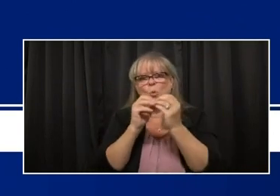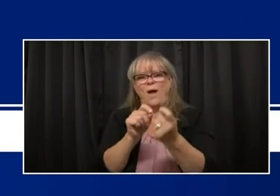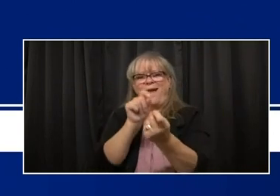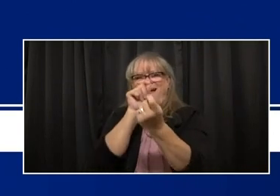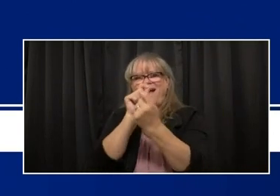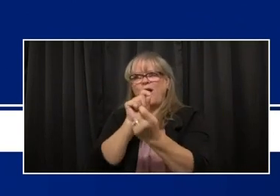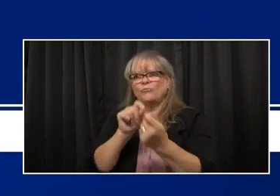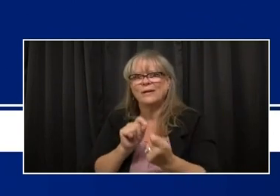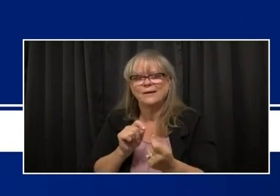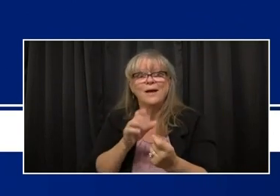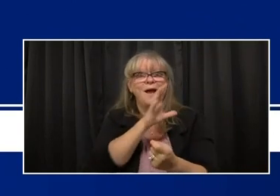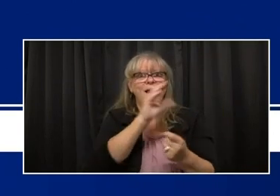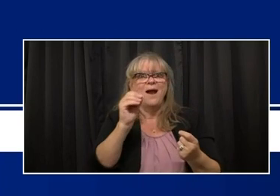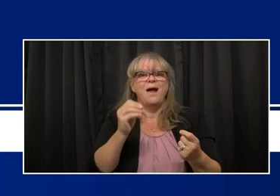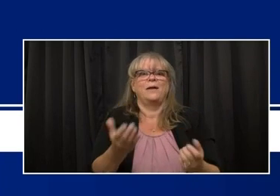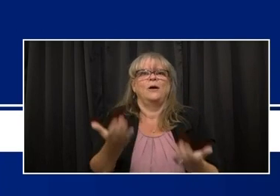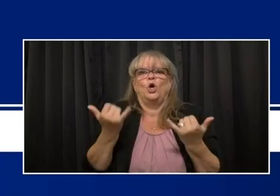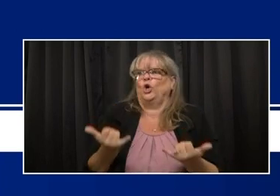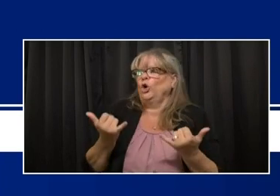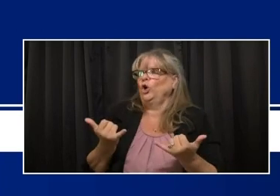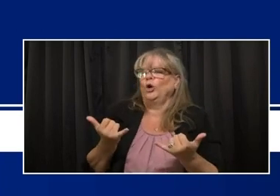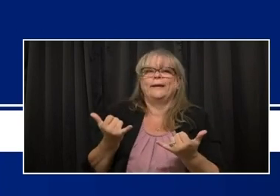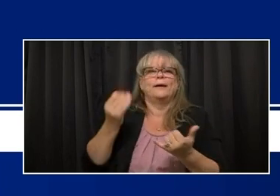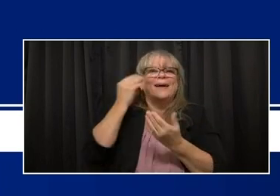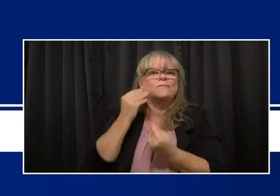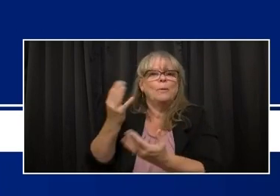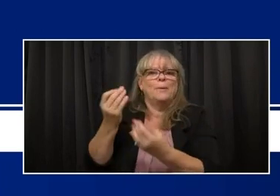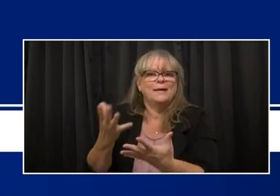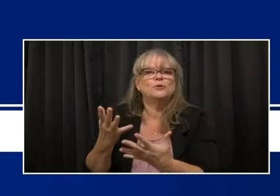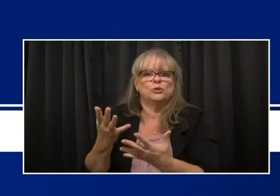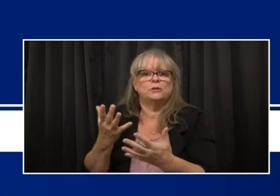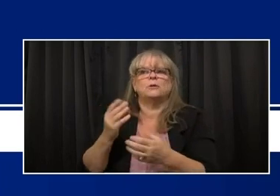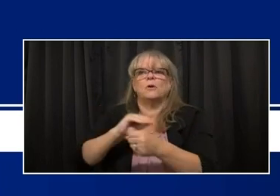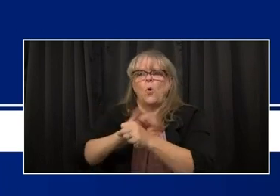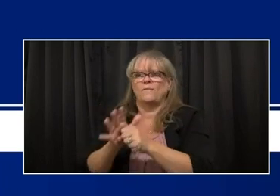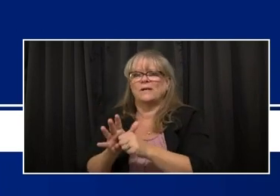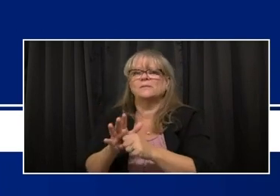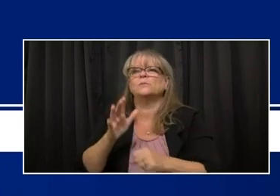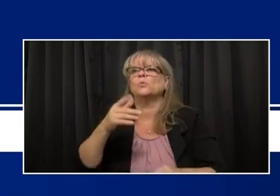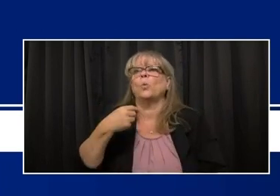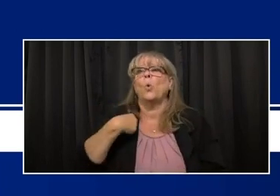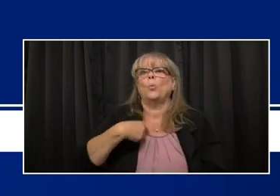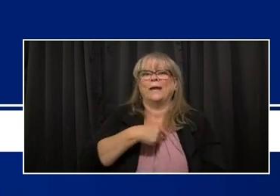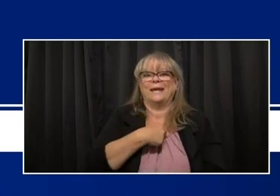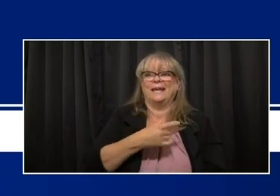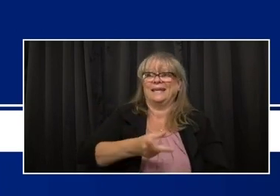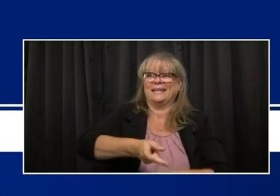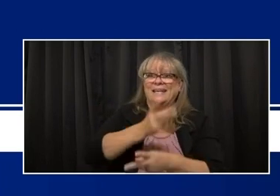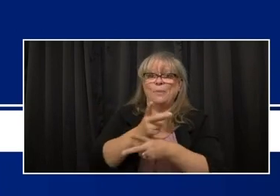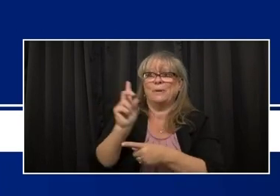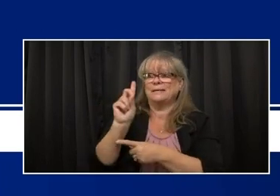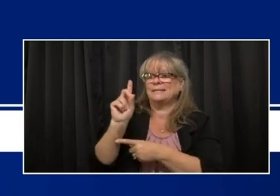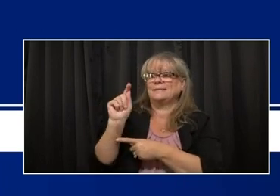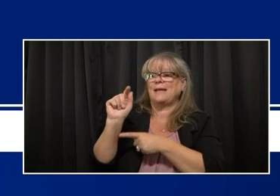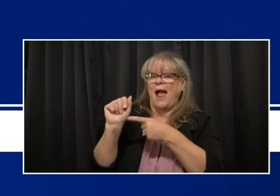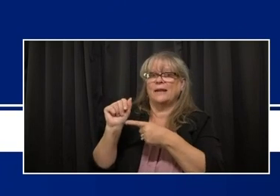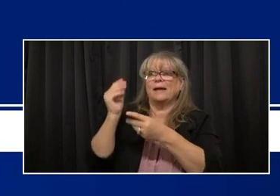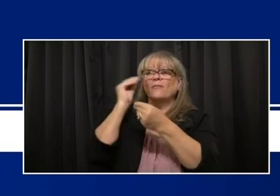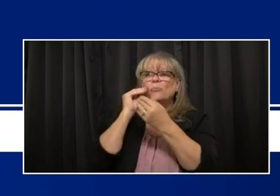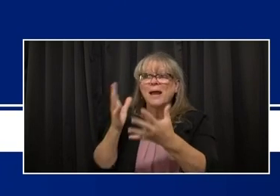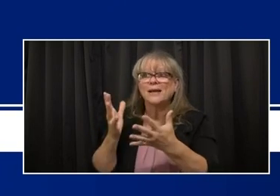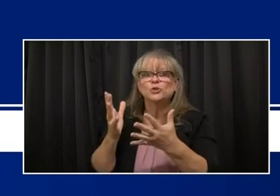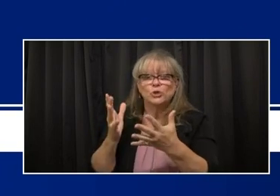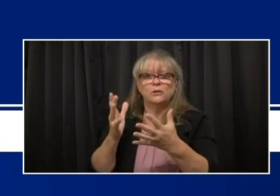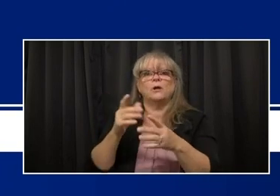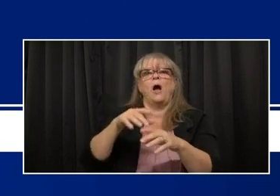want to reassure everyone here that we are keeping the data and information that you have all come to rely on our website. So you will